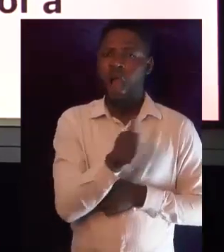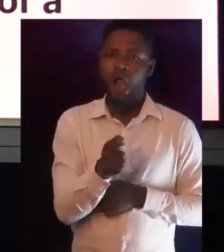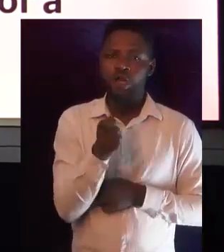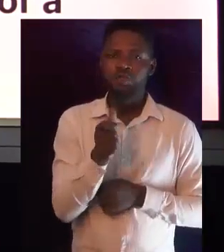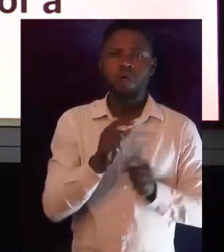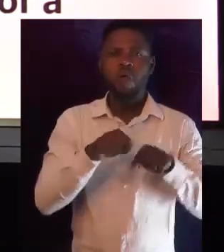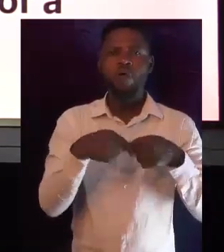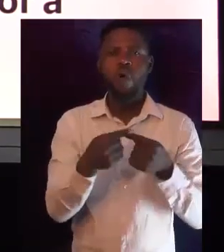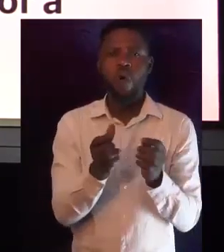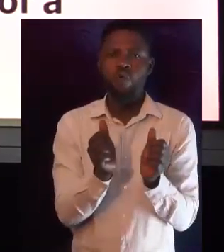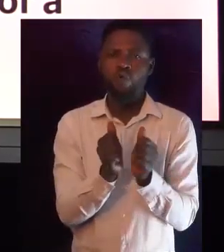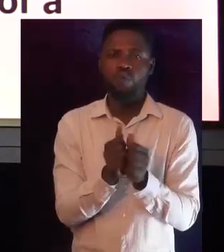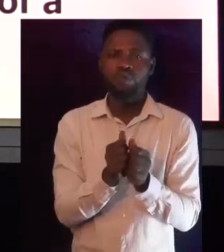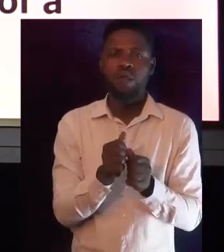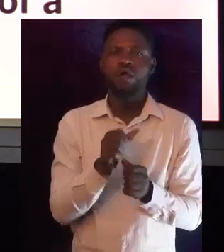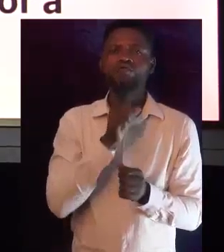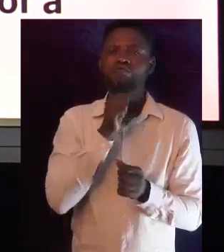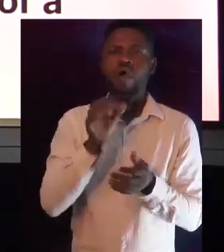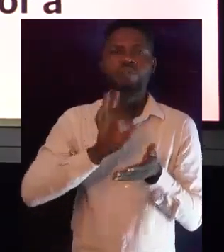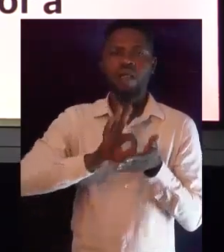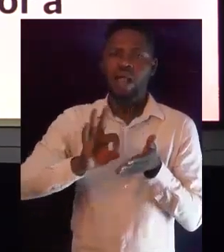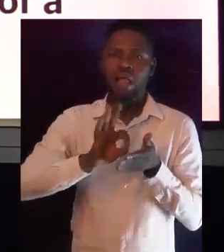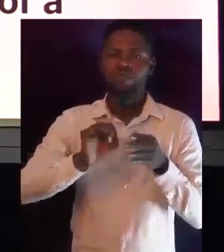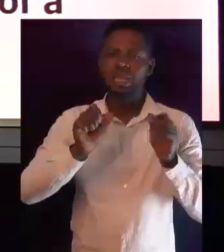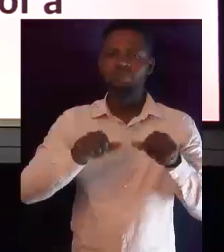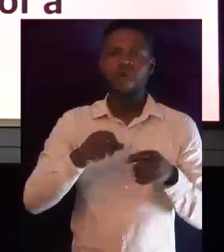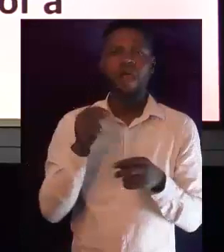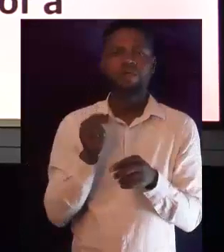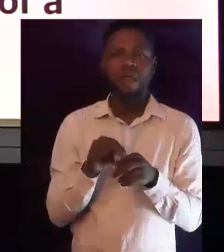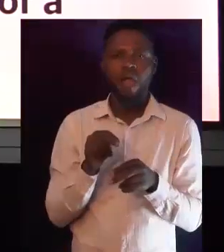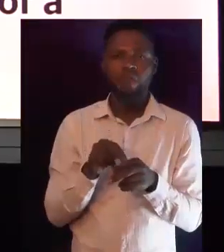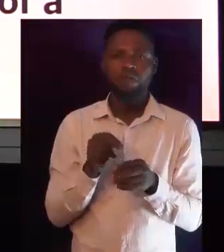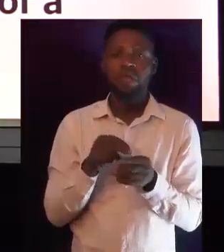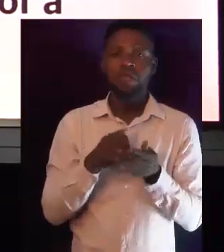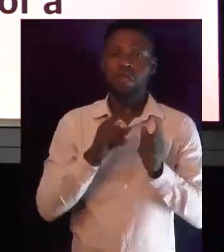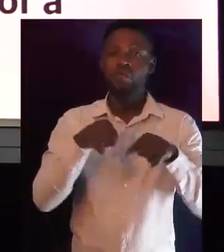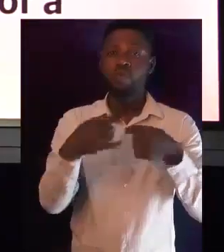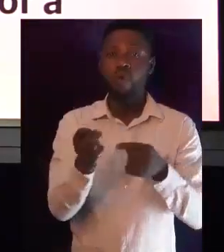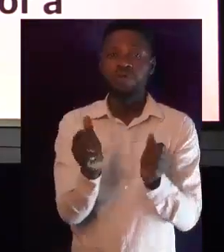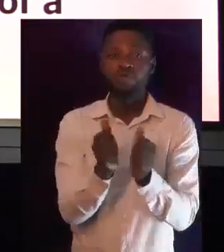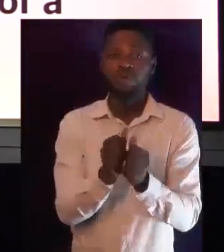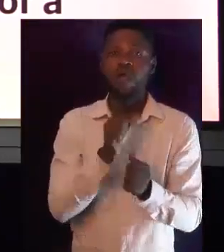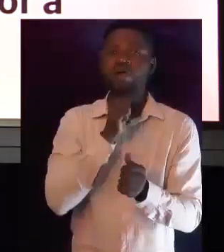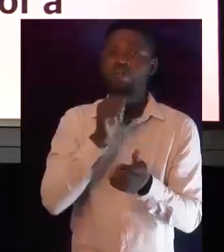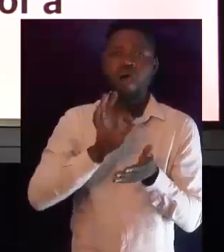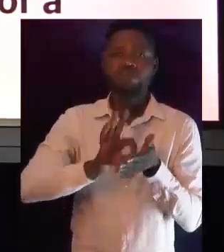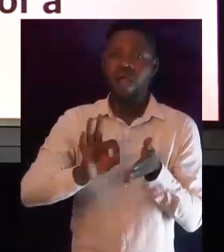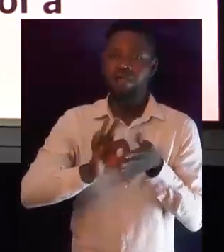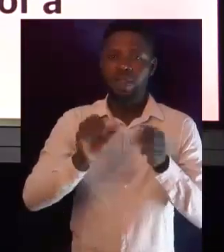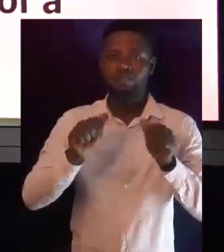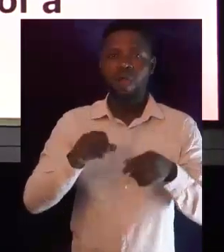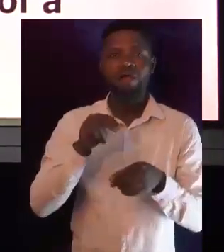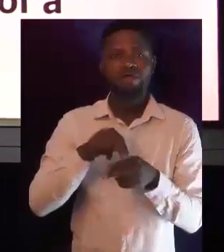Little and a little go with uncountable nouns. It goes with